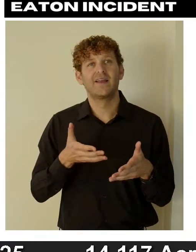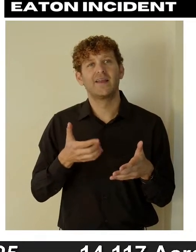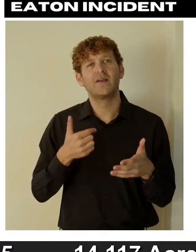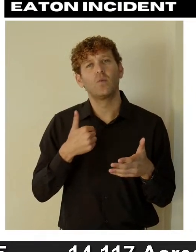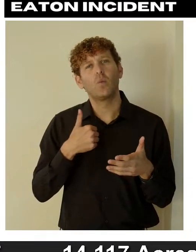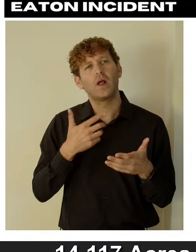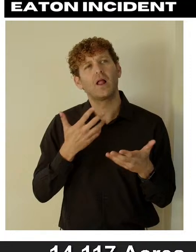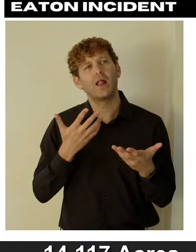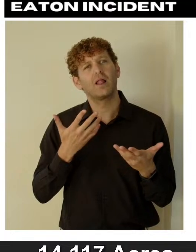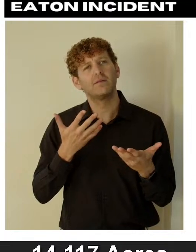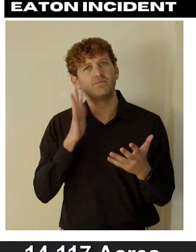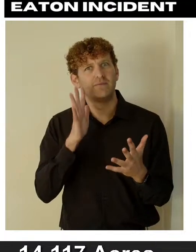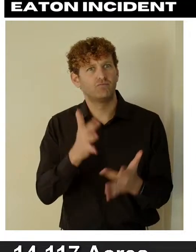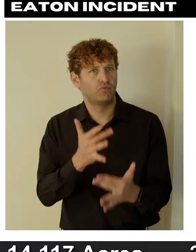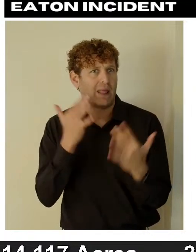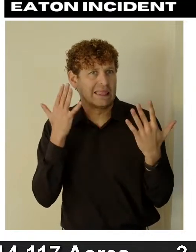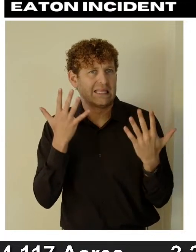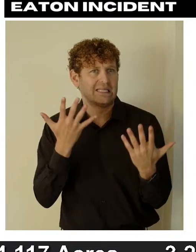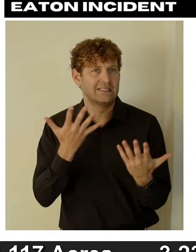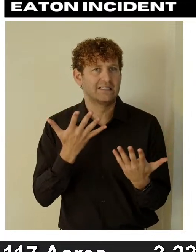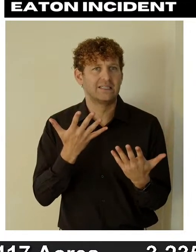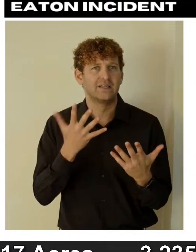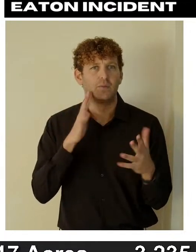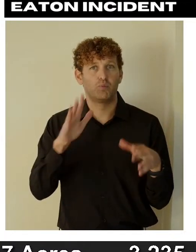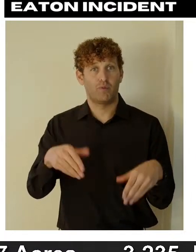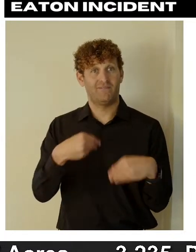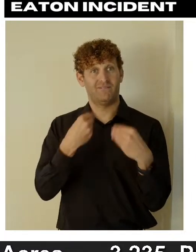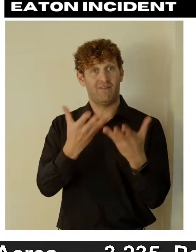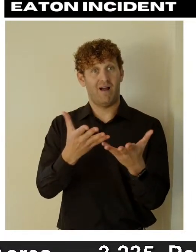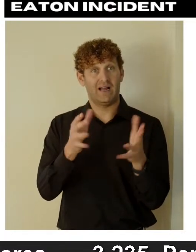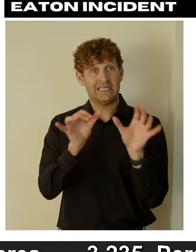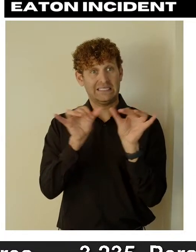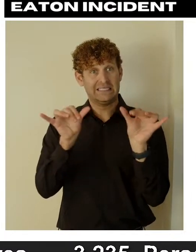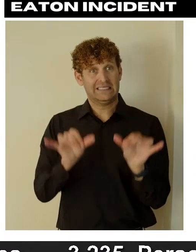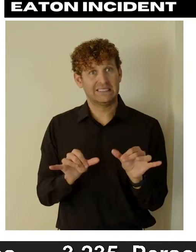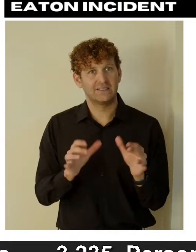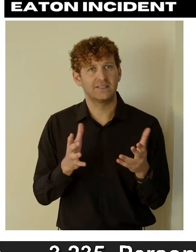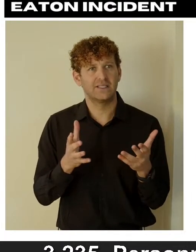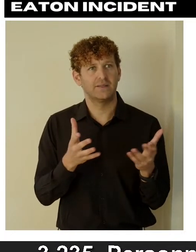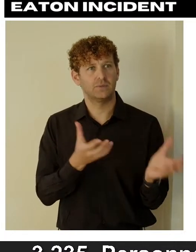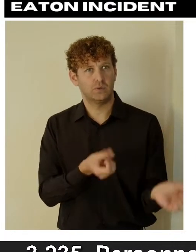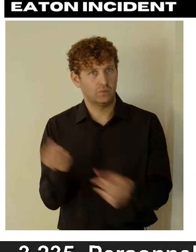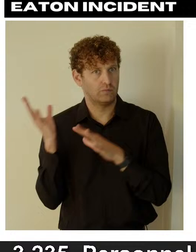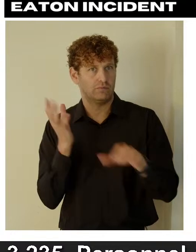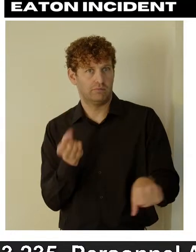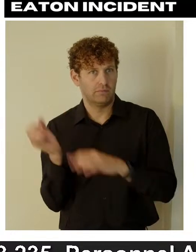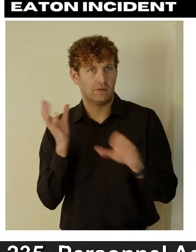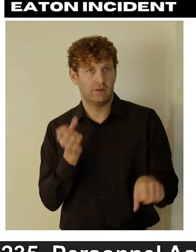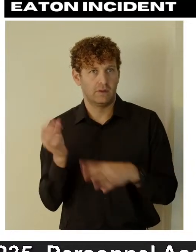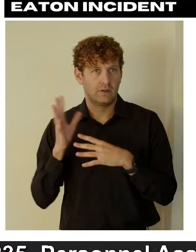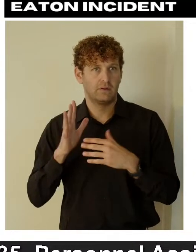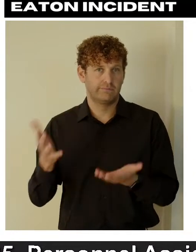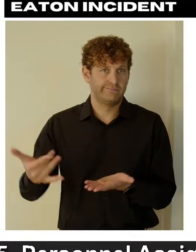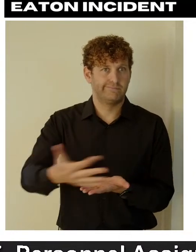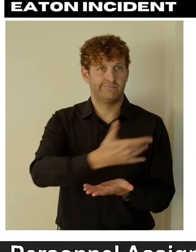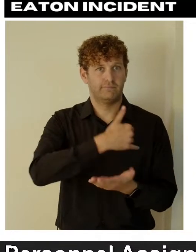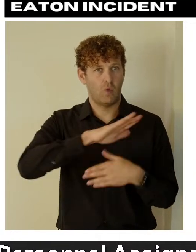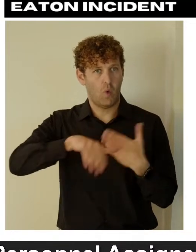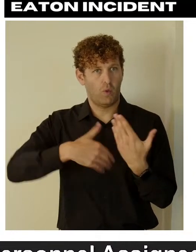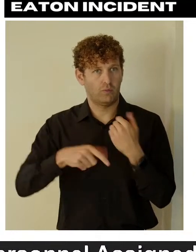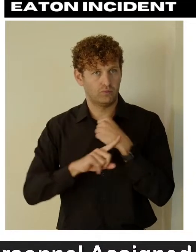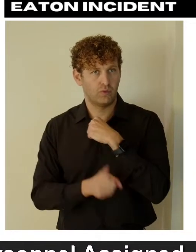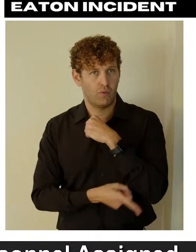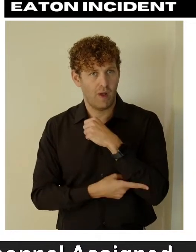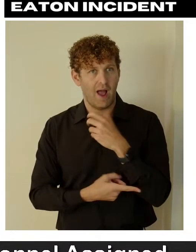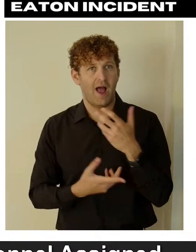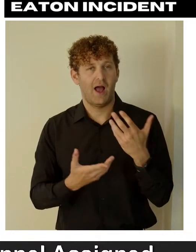be something that's going to provide the debris removal, and we'll get those properties and lots cleaned, ready to rebuild. And so we're